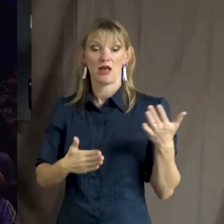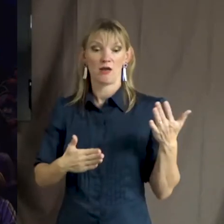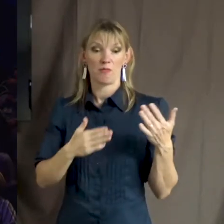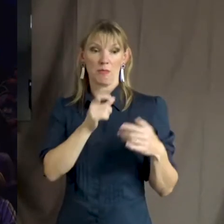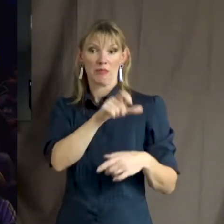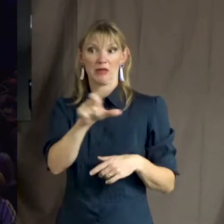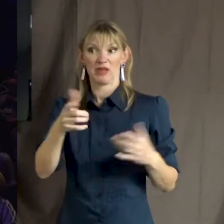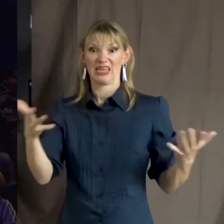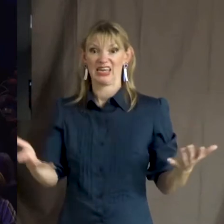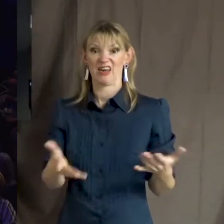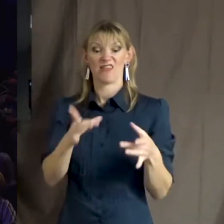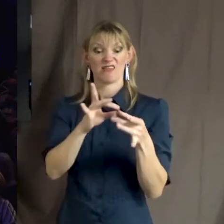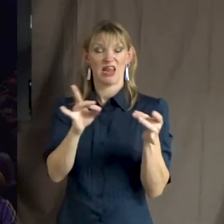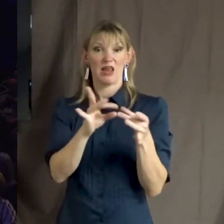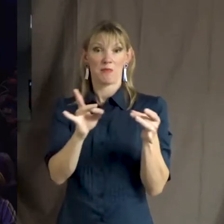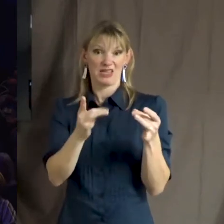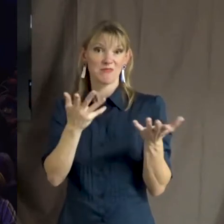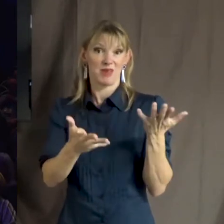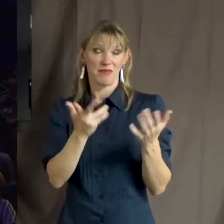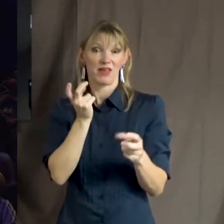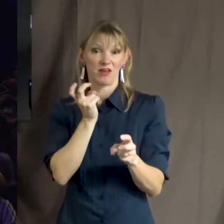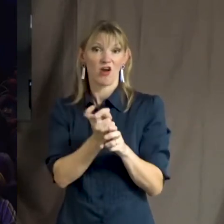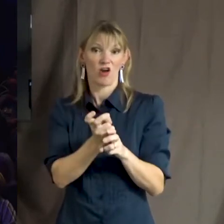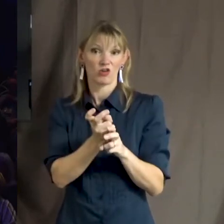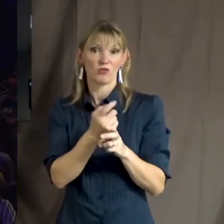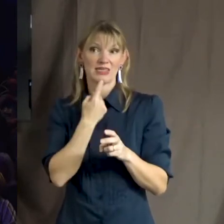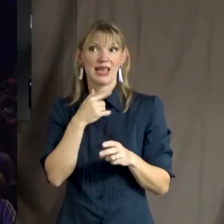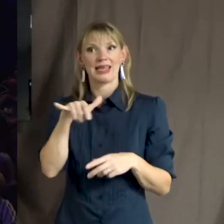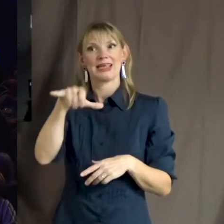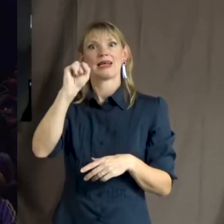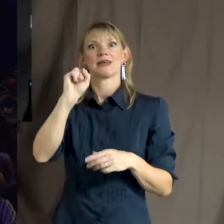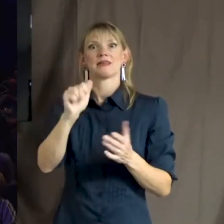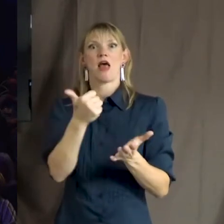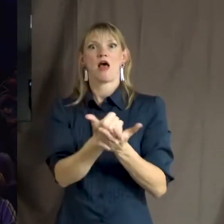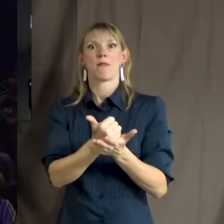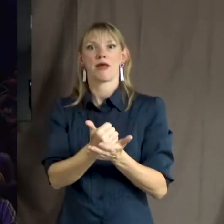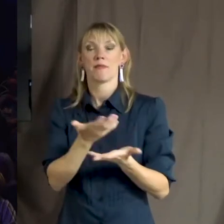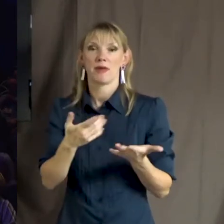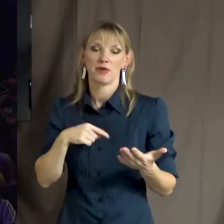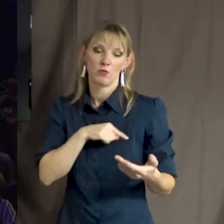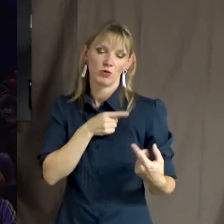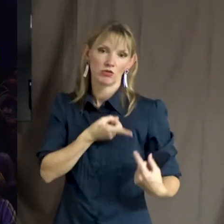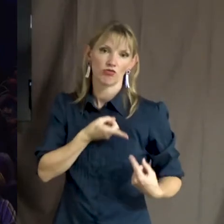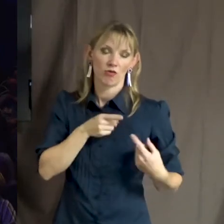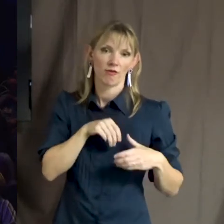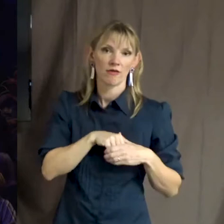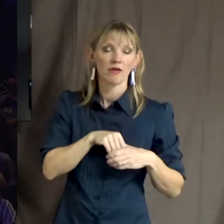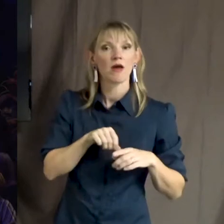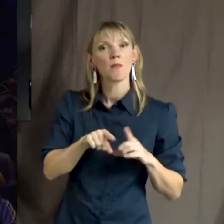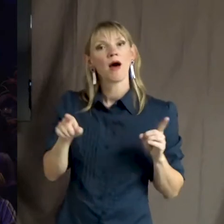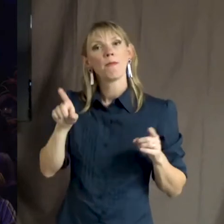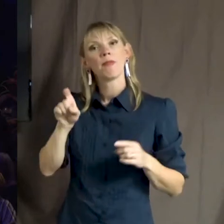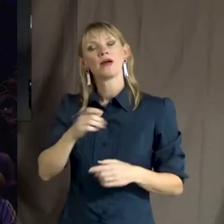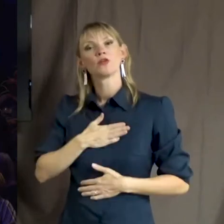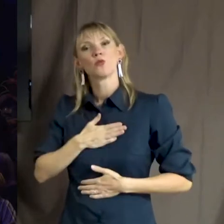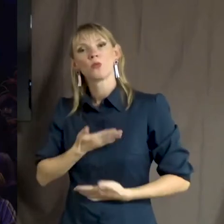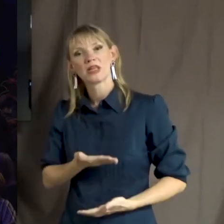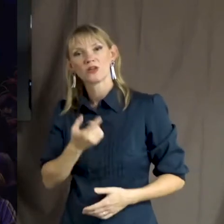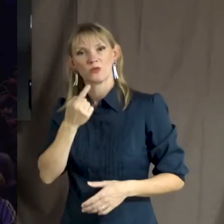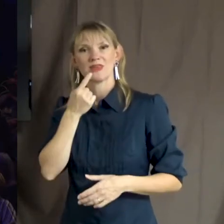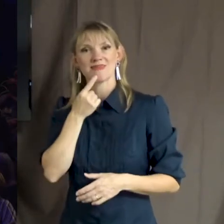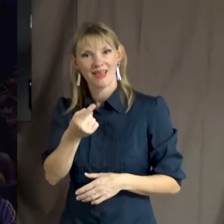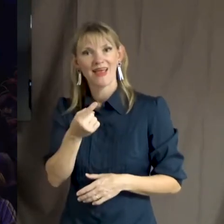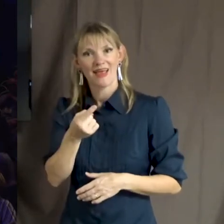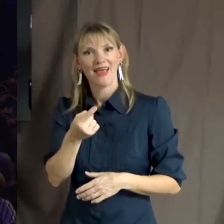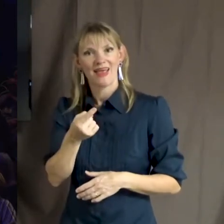this room, might be hard to say amen to, right? We might struggle with them. But we have to be willing to say these words that